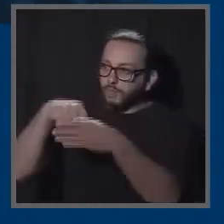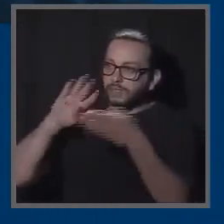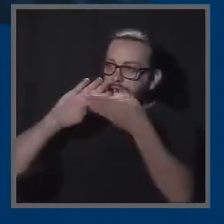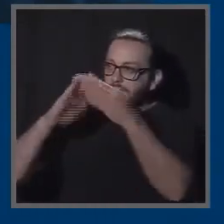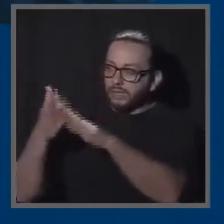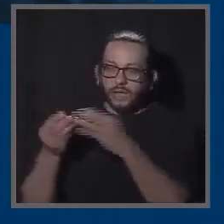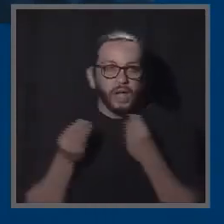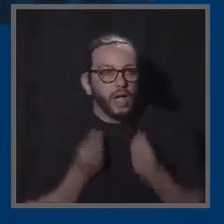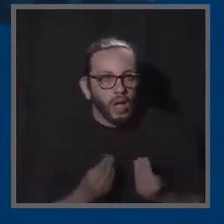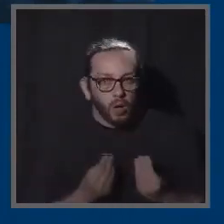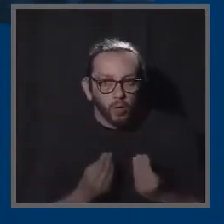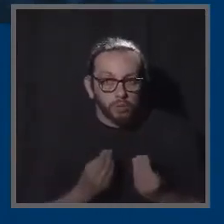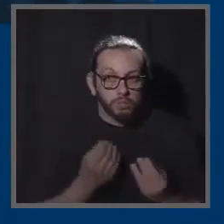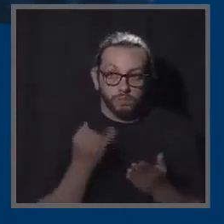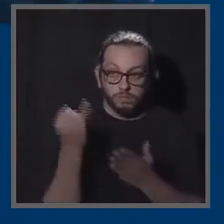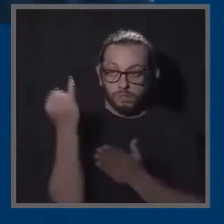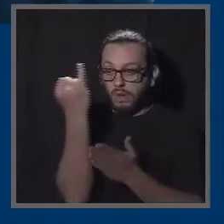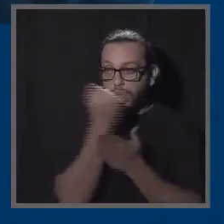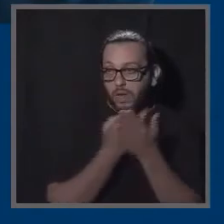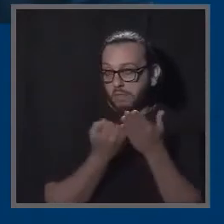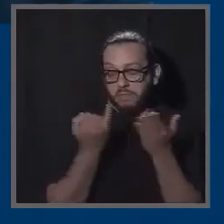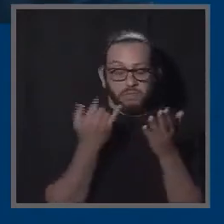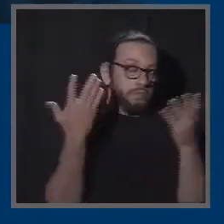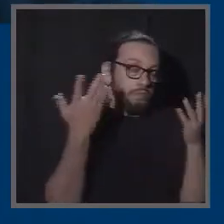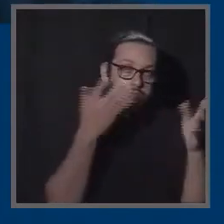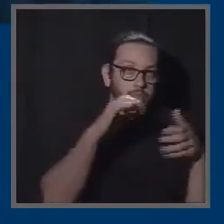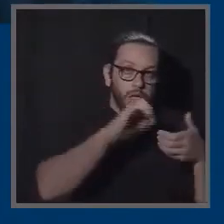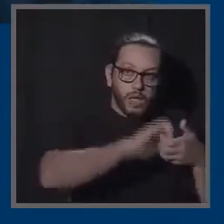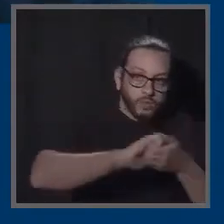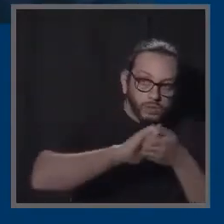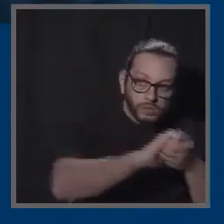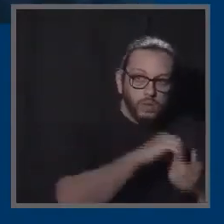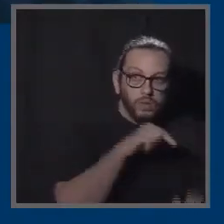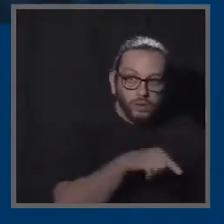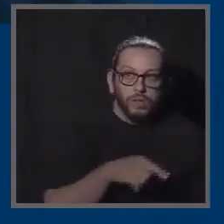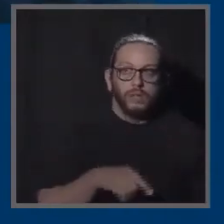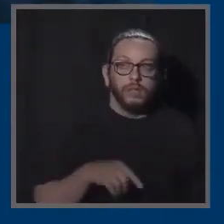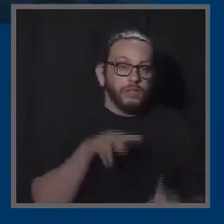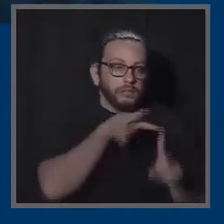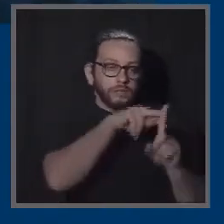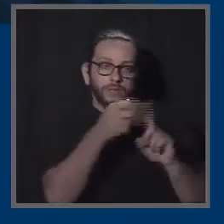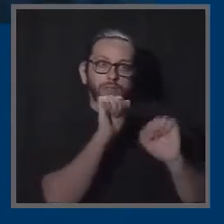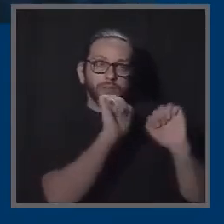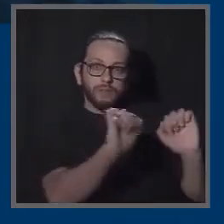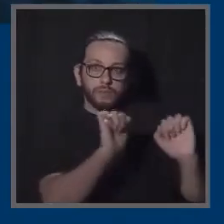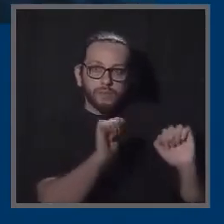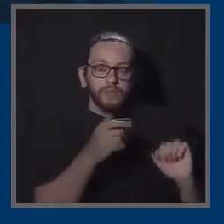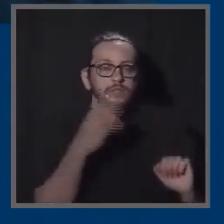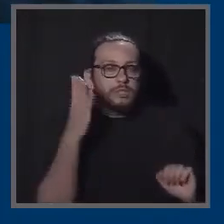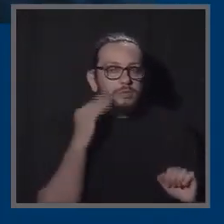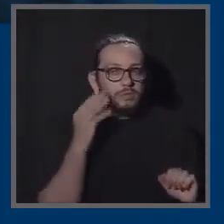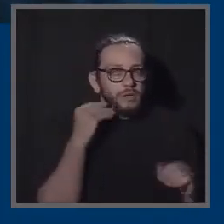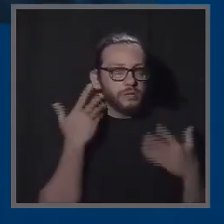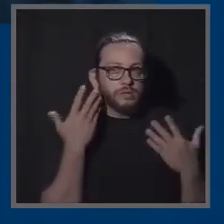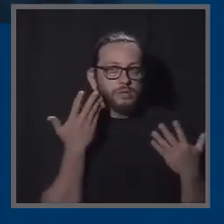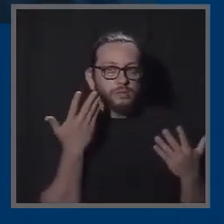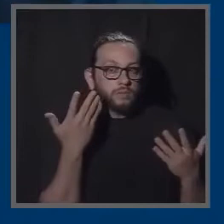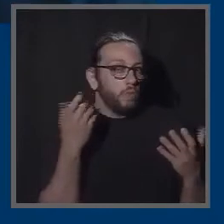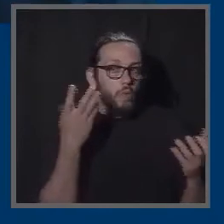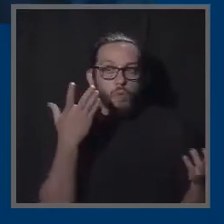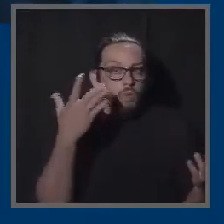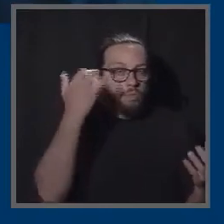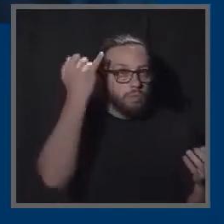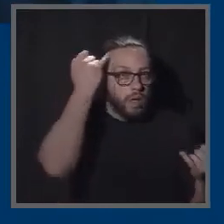see the future from your experience, and maybe give us some ideas of your future work?